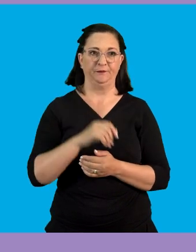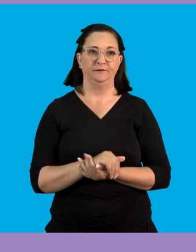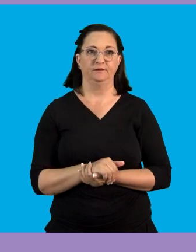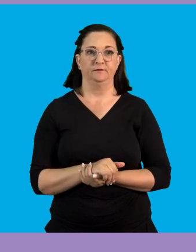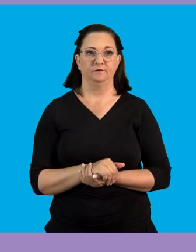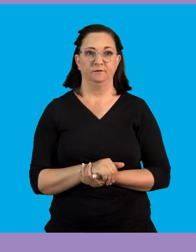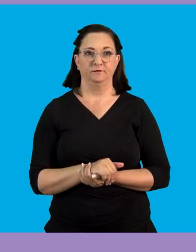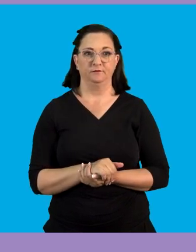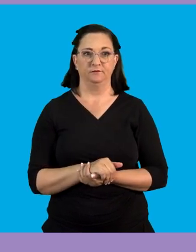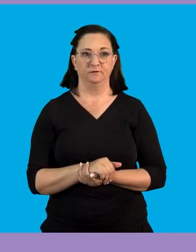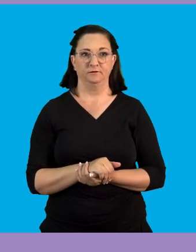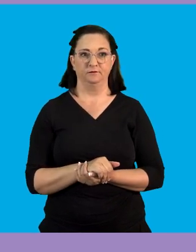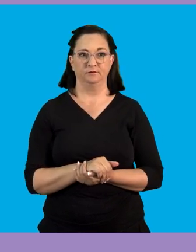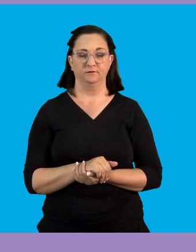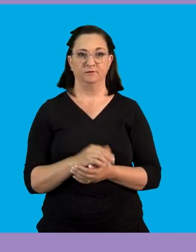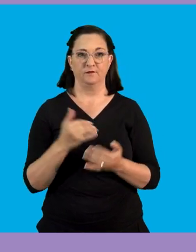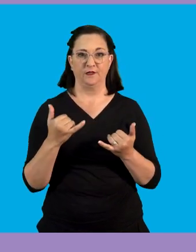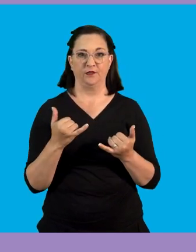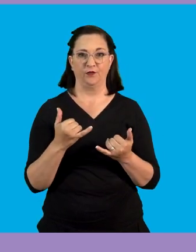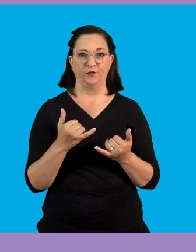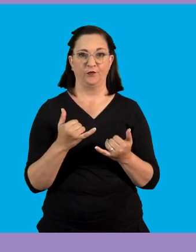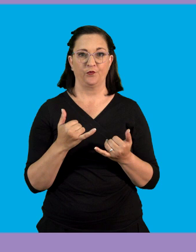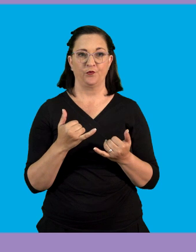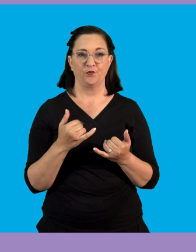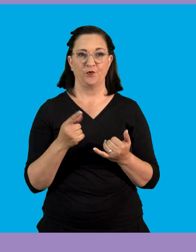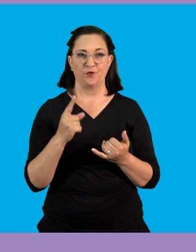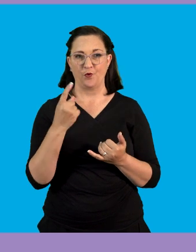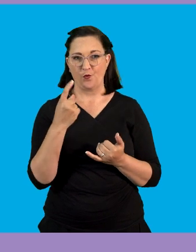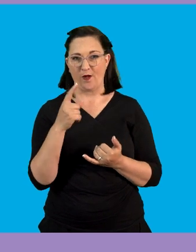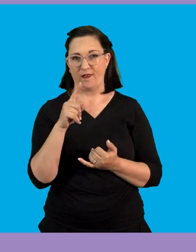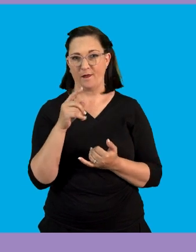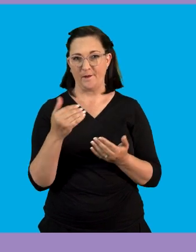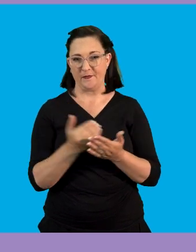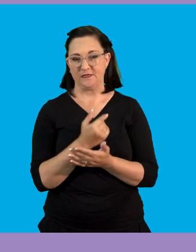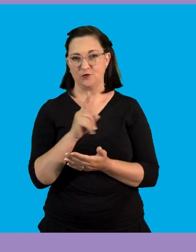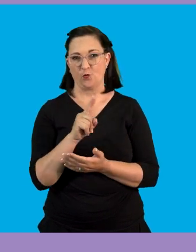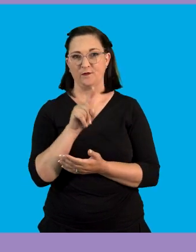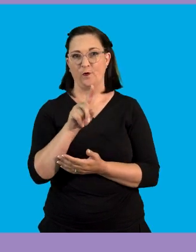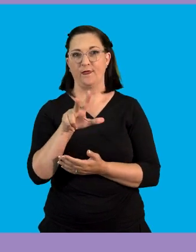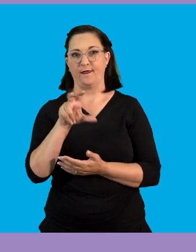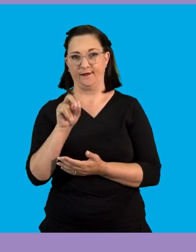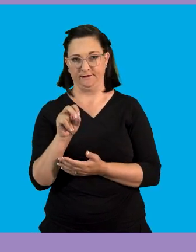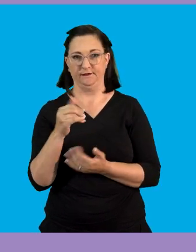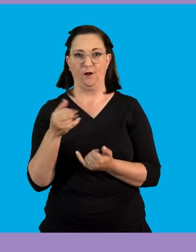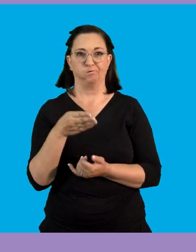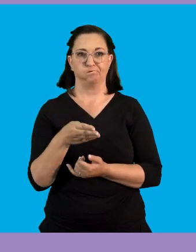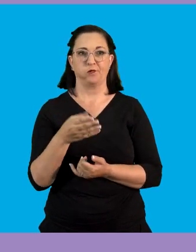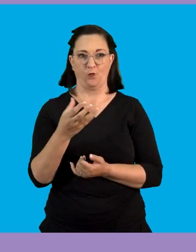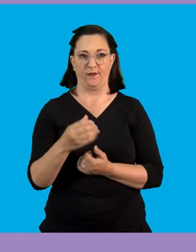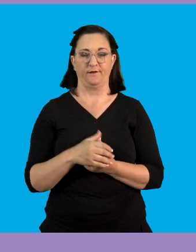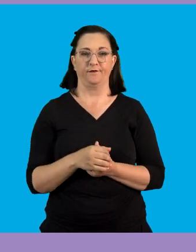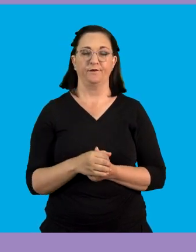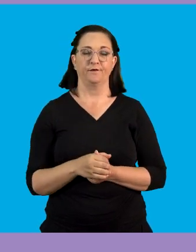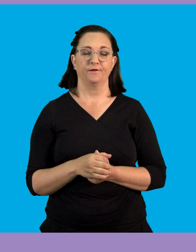triangle equals to 180. So it was missing that 180. Okay, and then